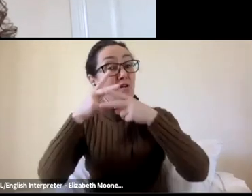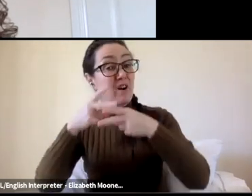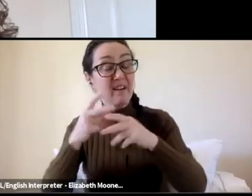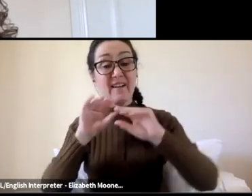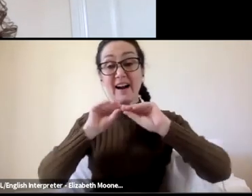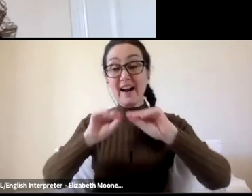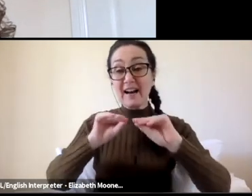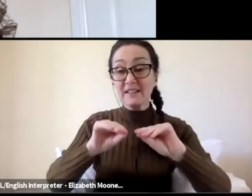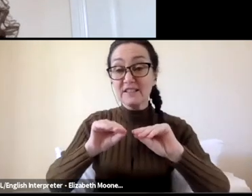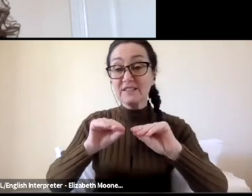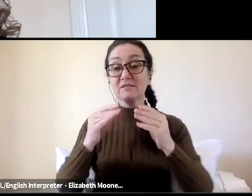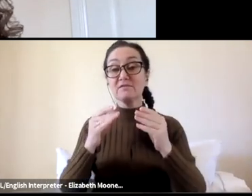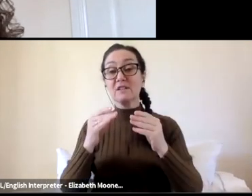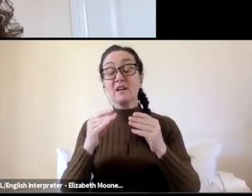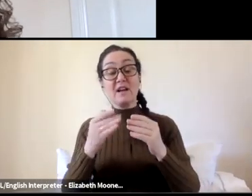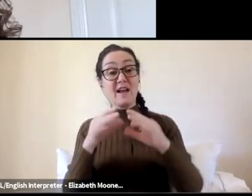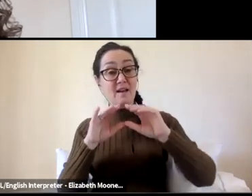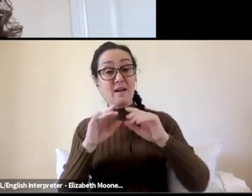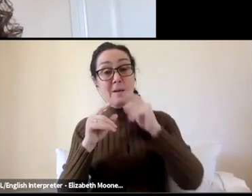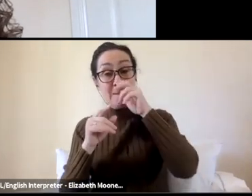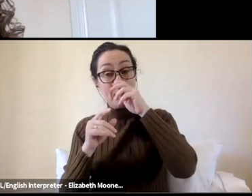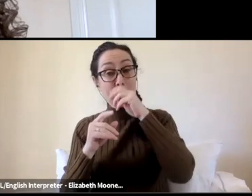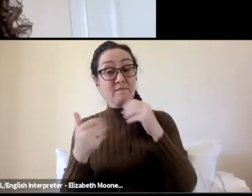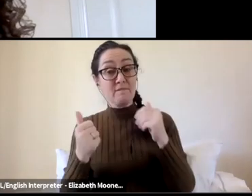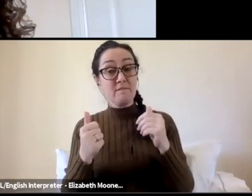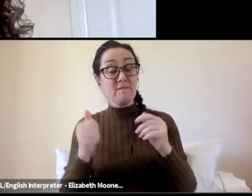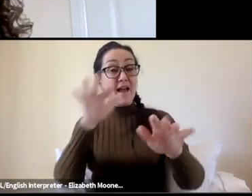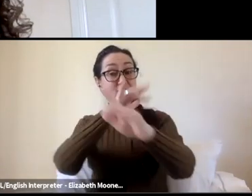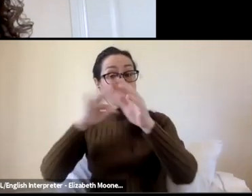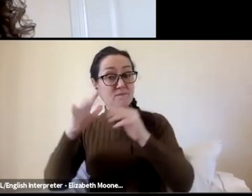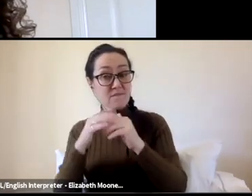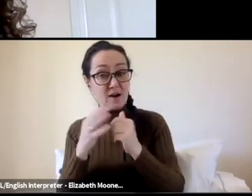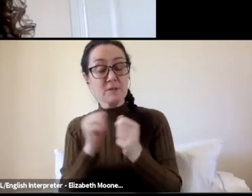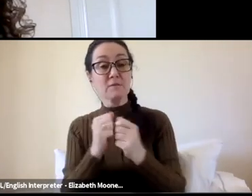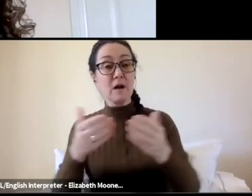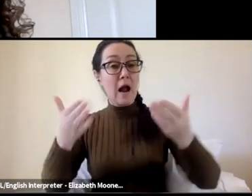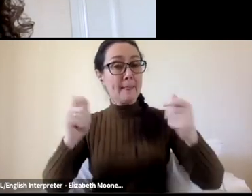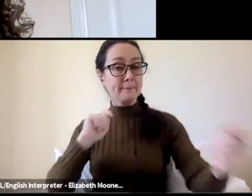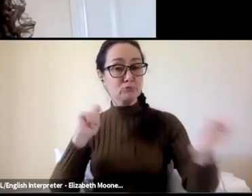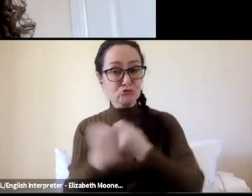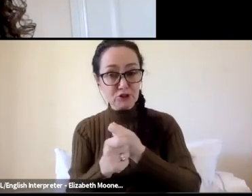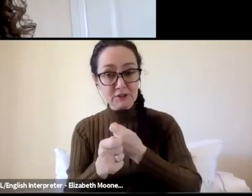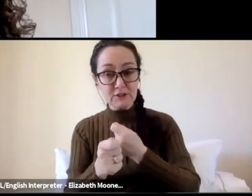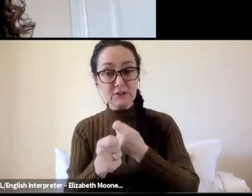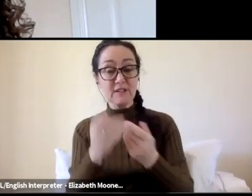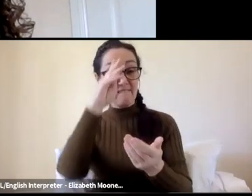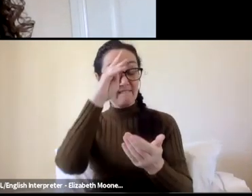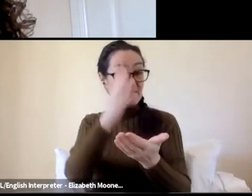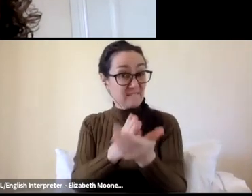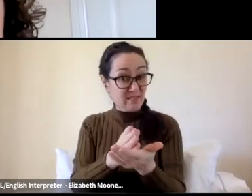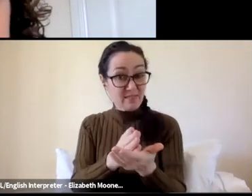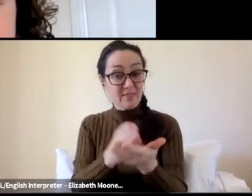change, faith and belief. We have health and mental health, housing, justice and policing, poverty and social